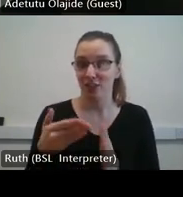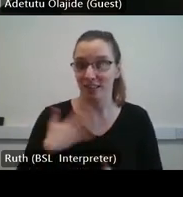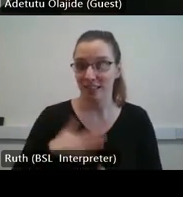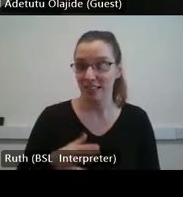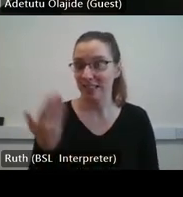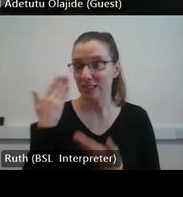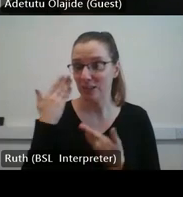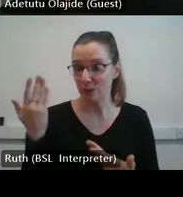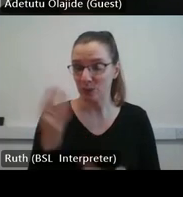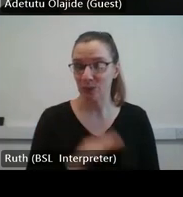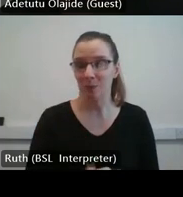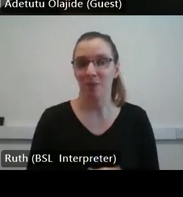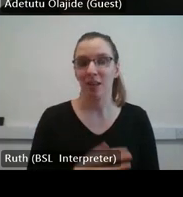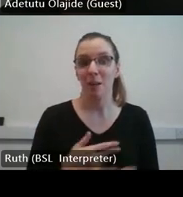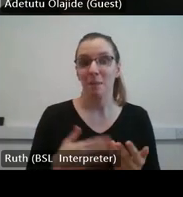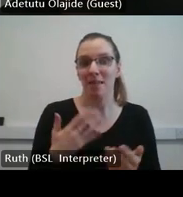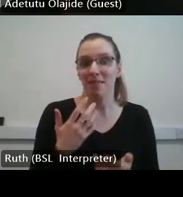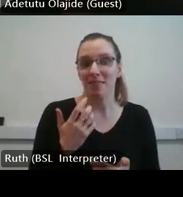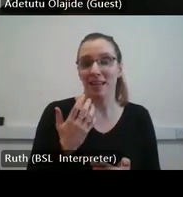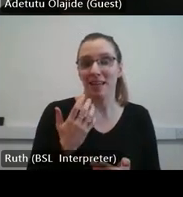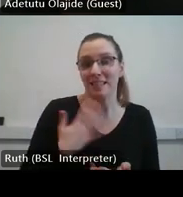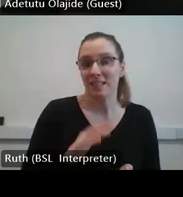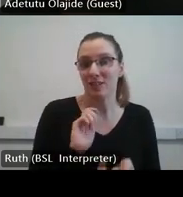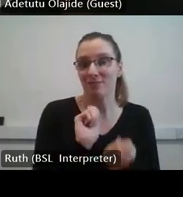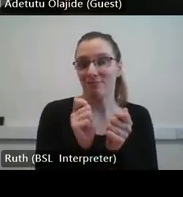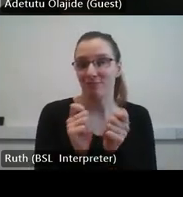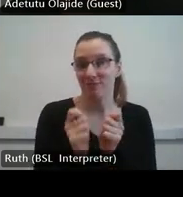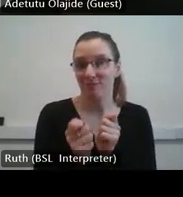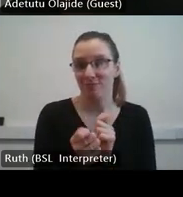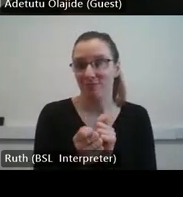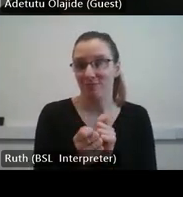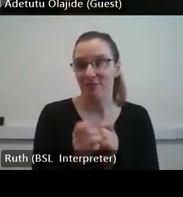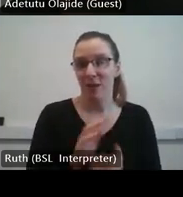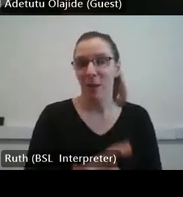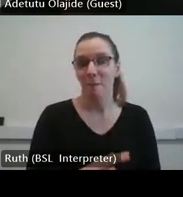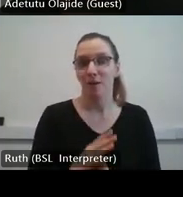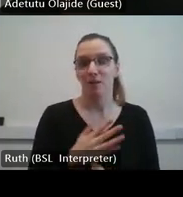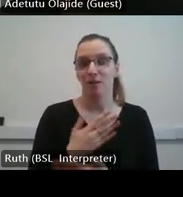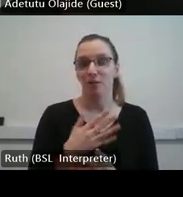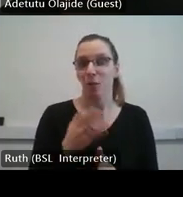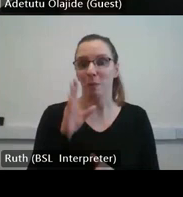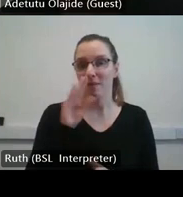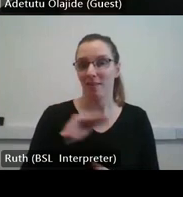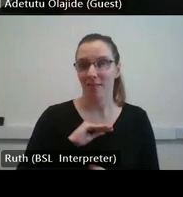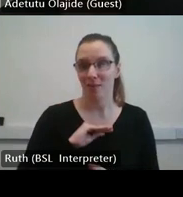but would require those adjustments made at the time?